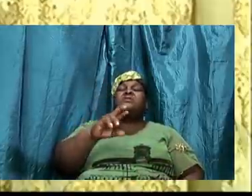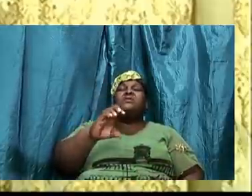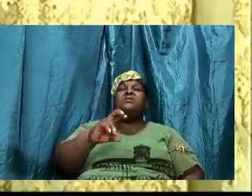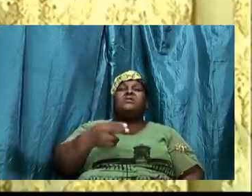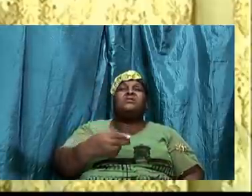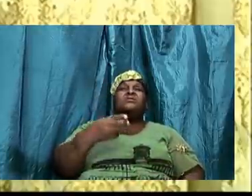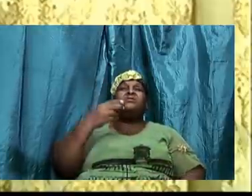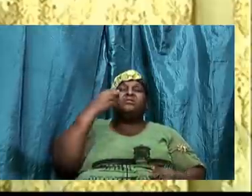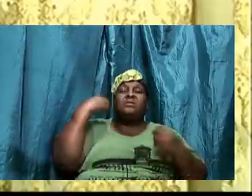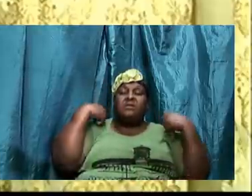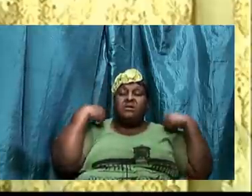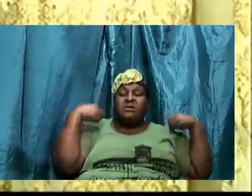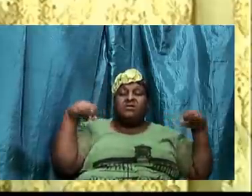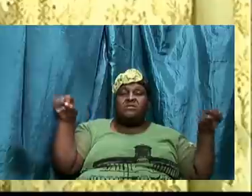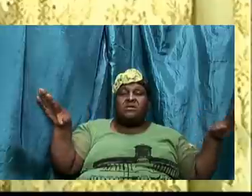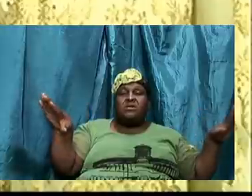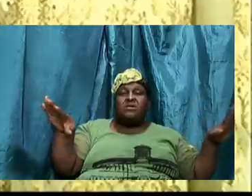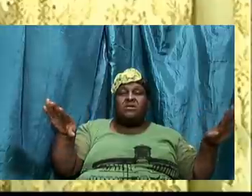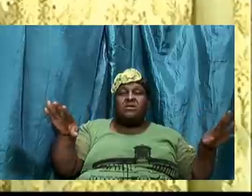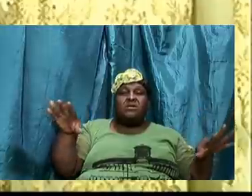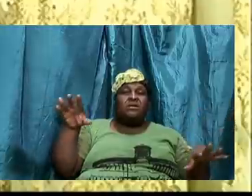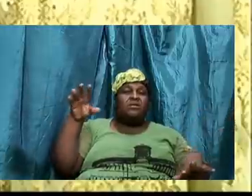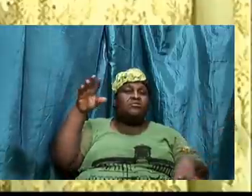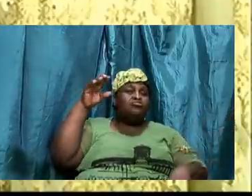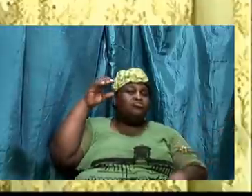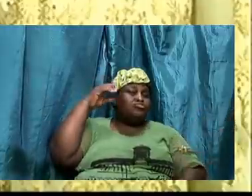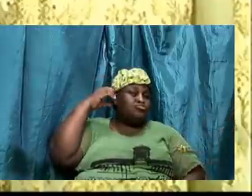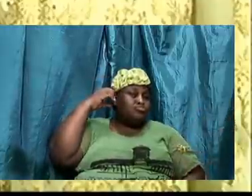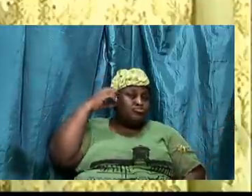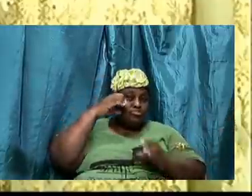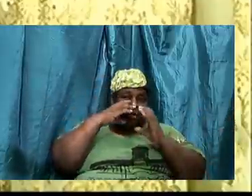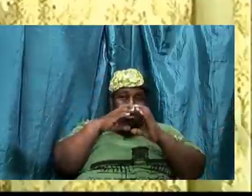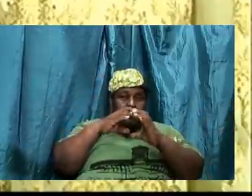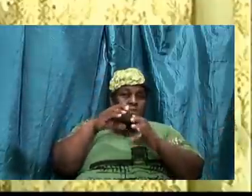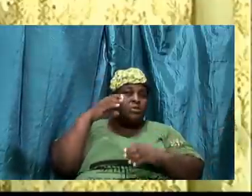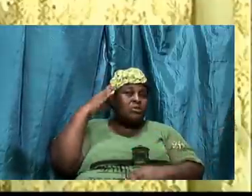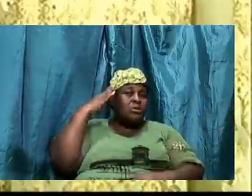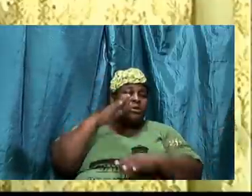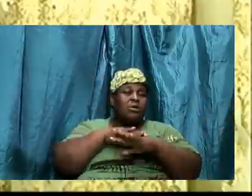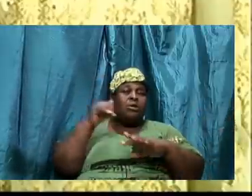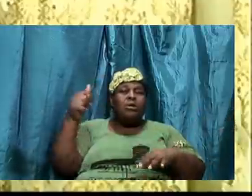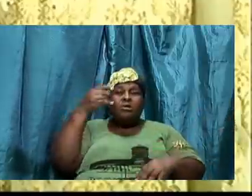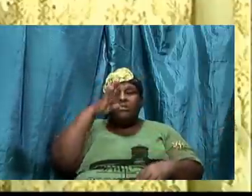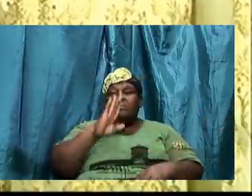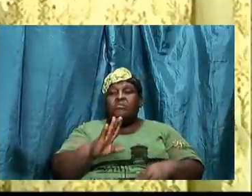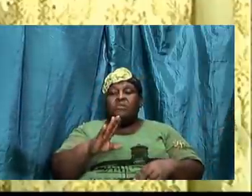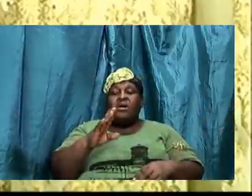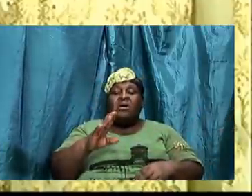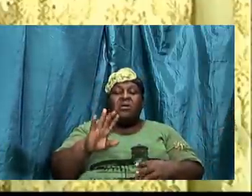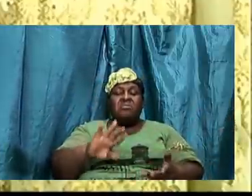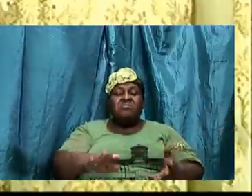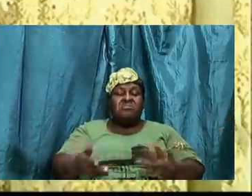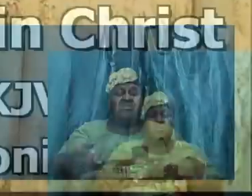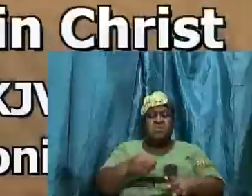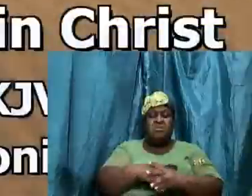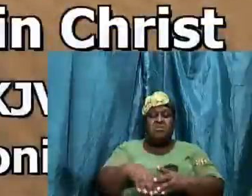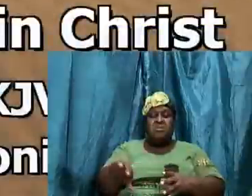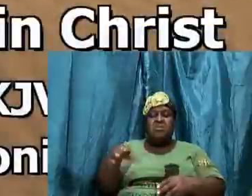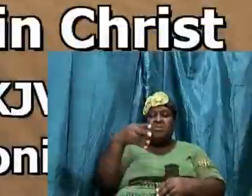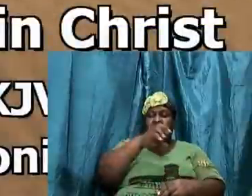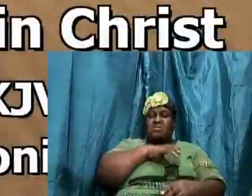and with the trumpet call of God, and the dead in Christ will rise first.